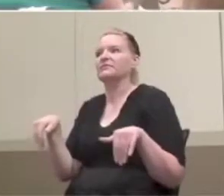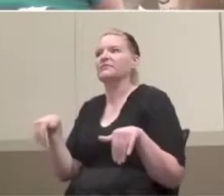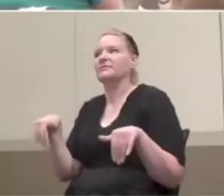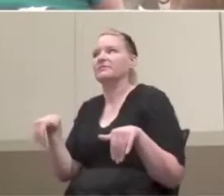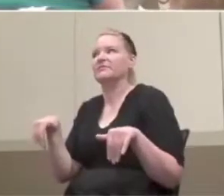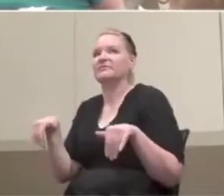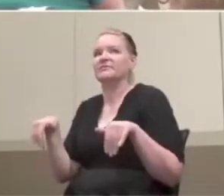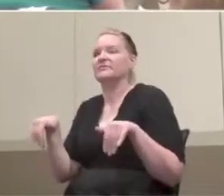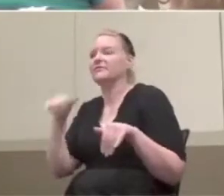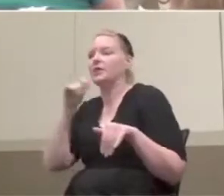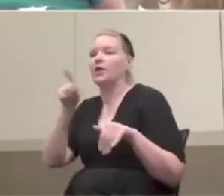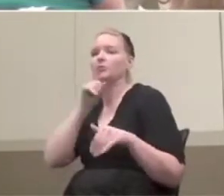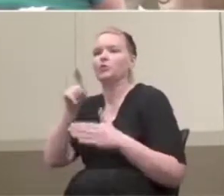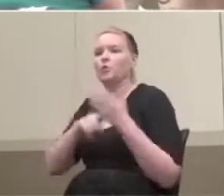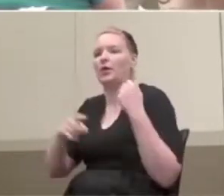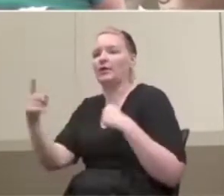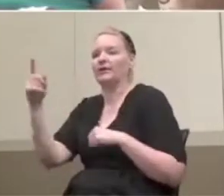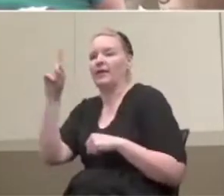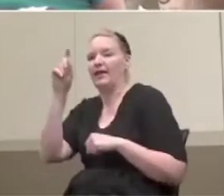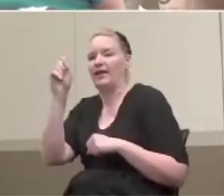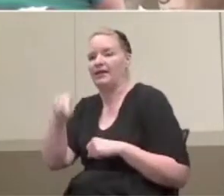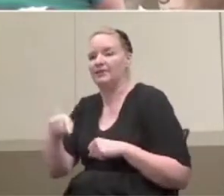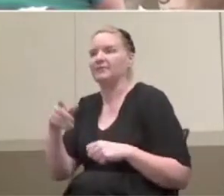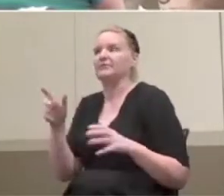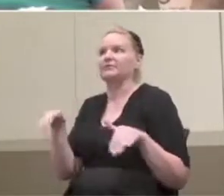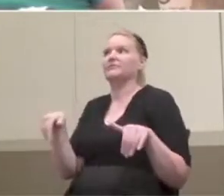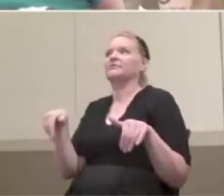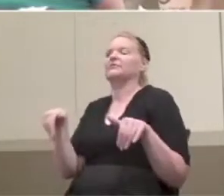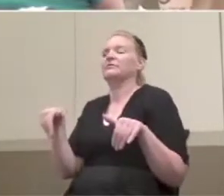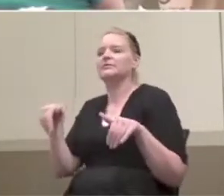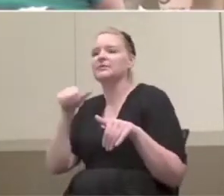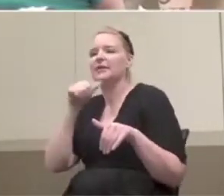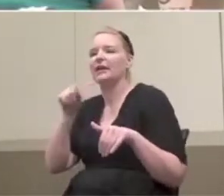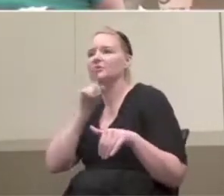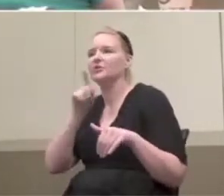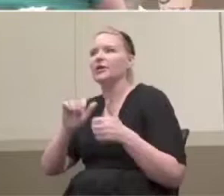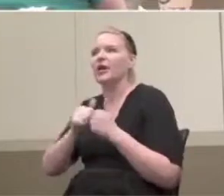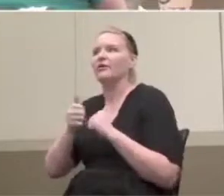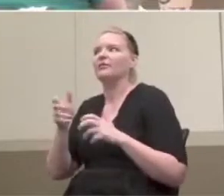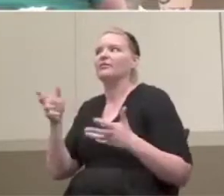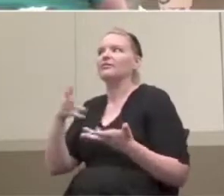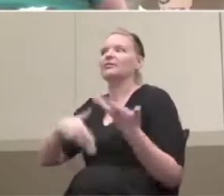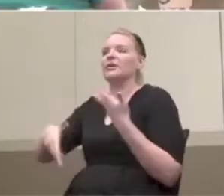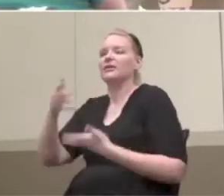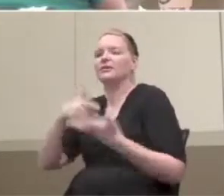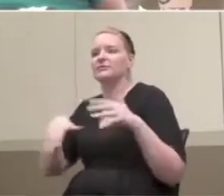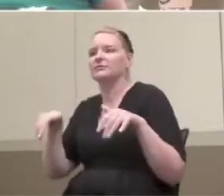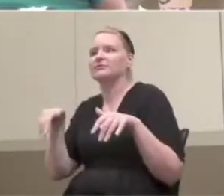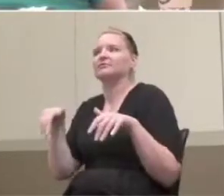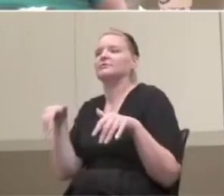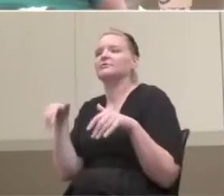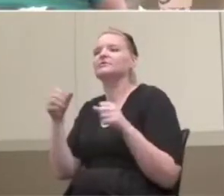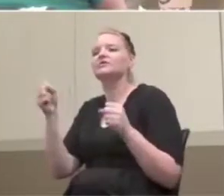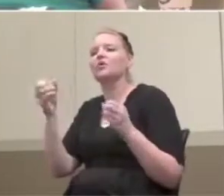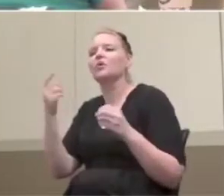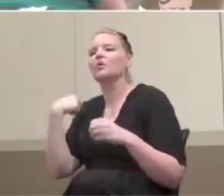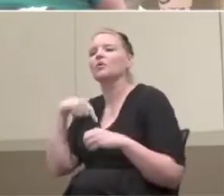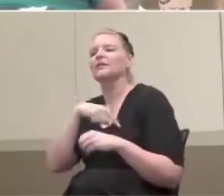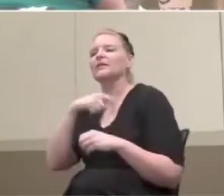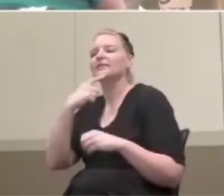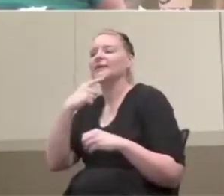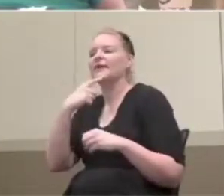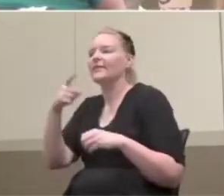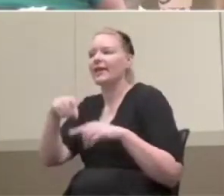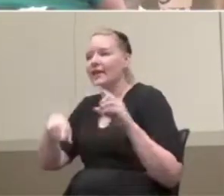we're asking them to do, how we're asking them to interact with their classmates. And so we said not hearing